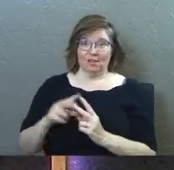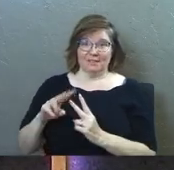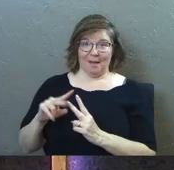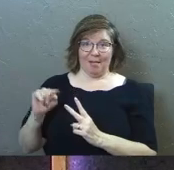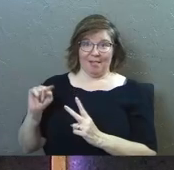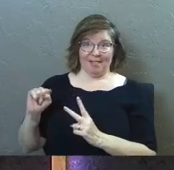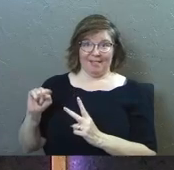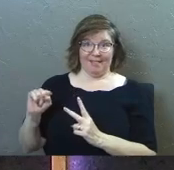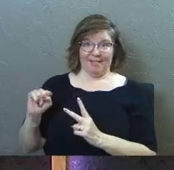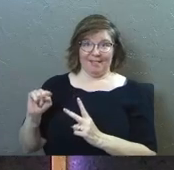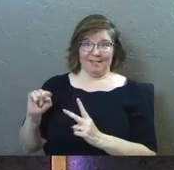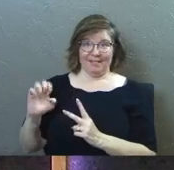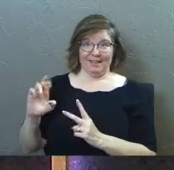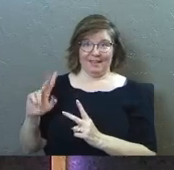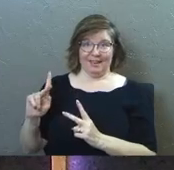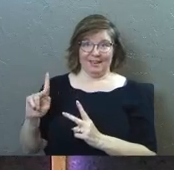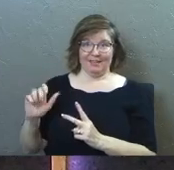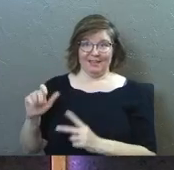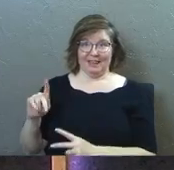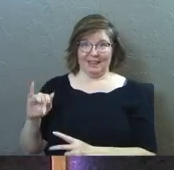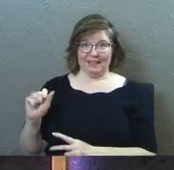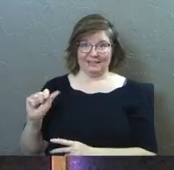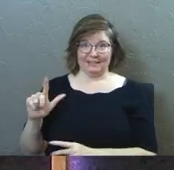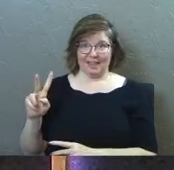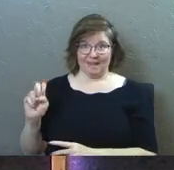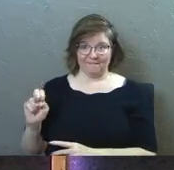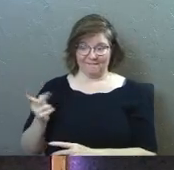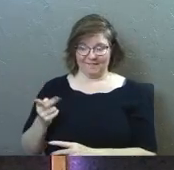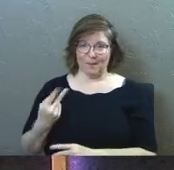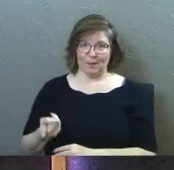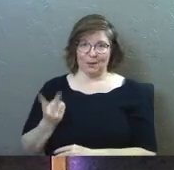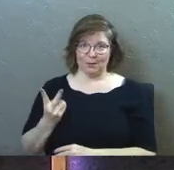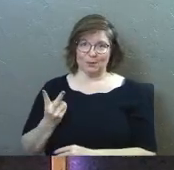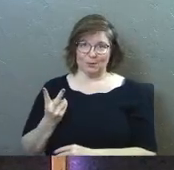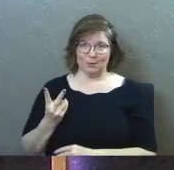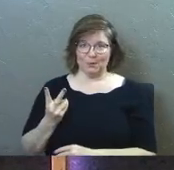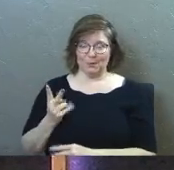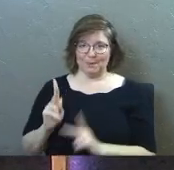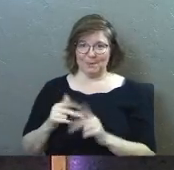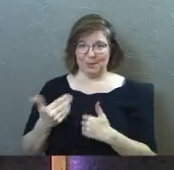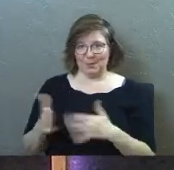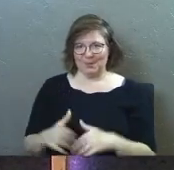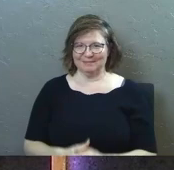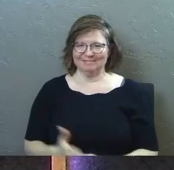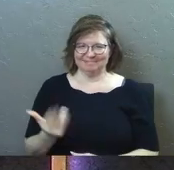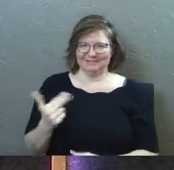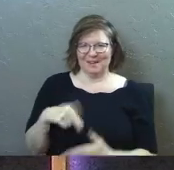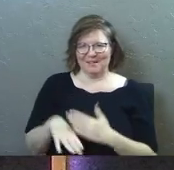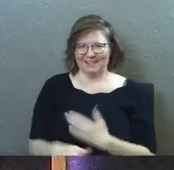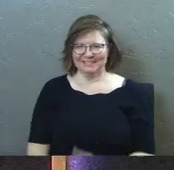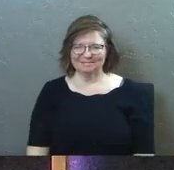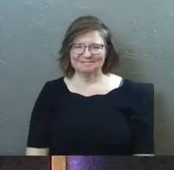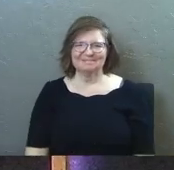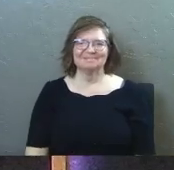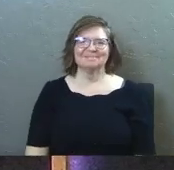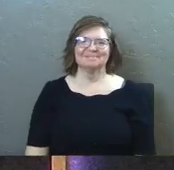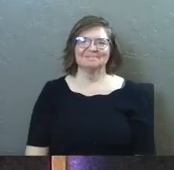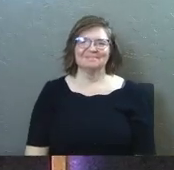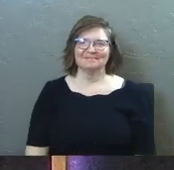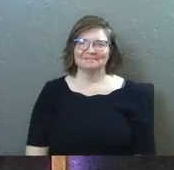couple, Eric and Alexis Love, they were the two sassy people who were in the room when I walked in.